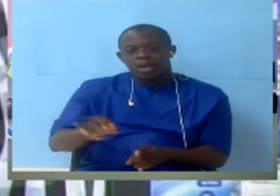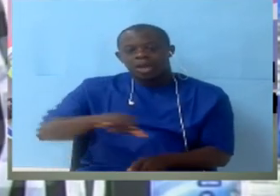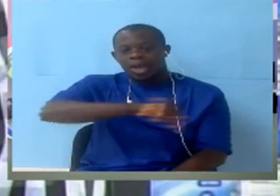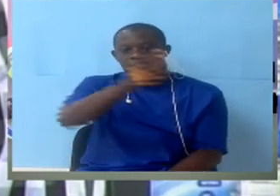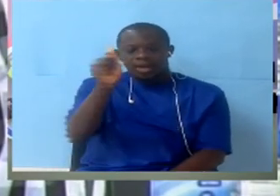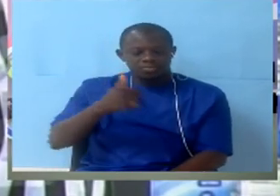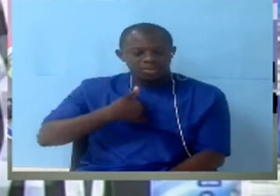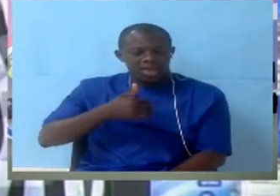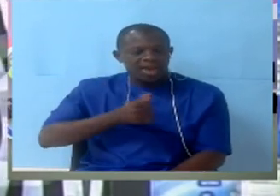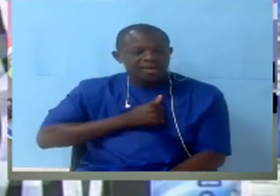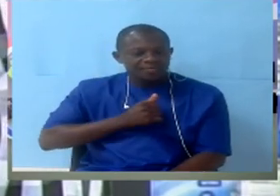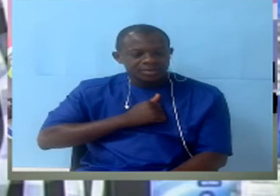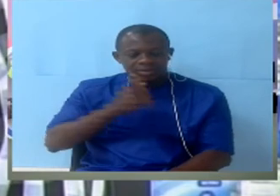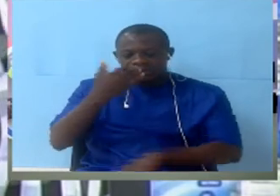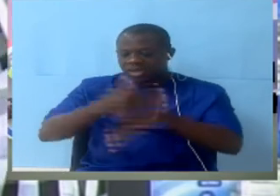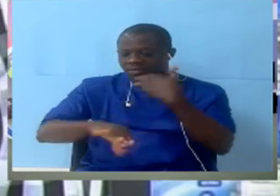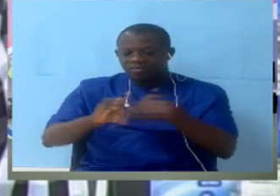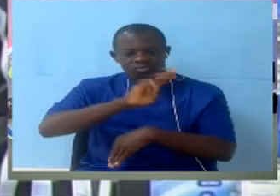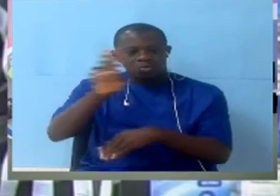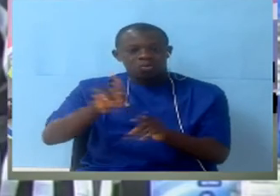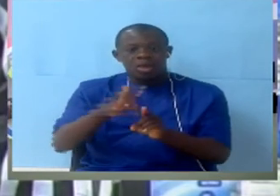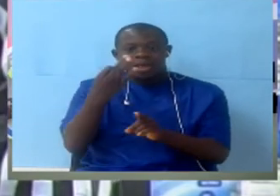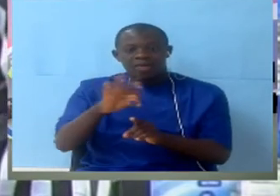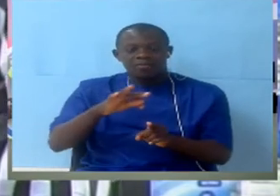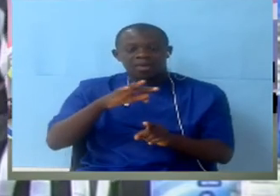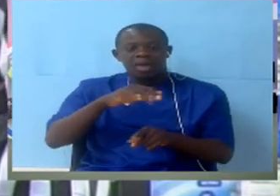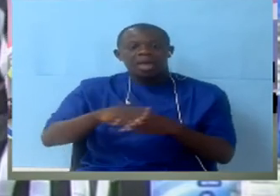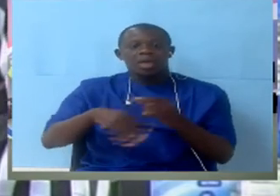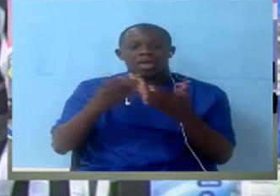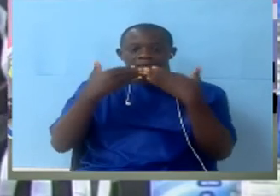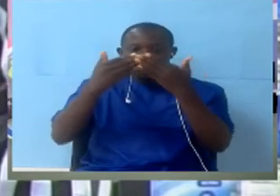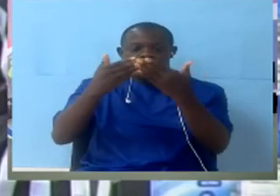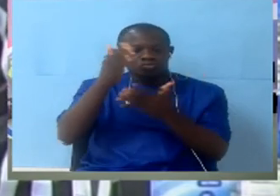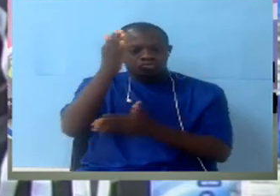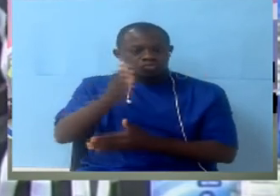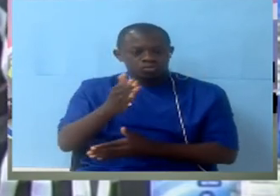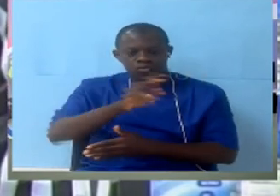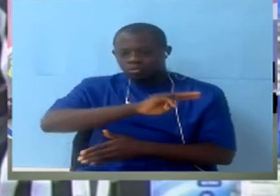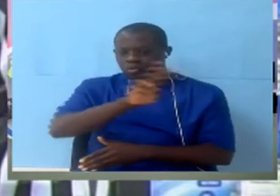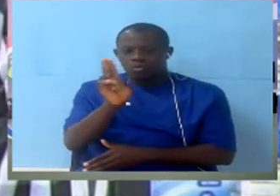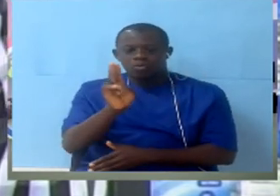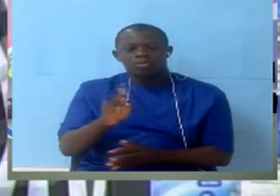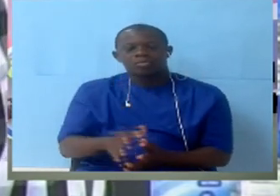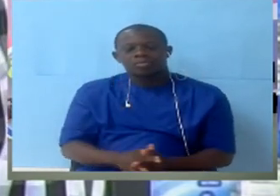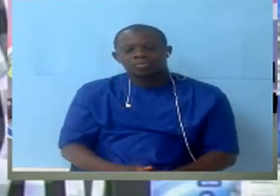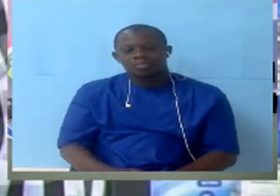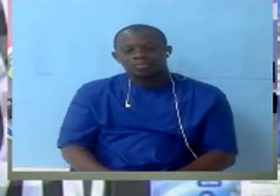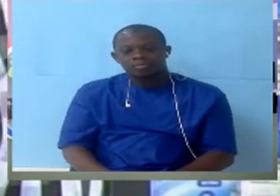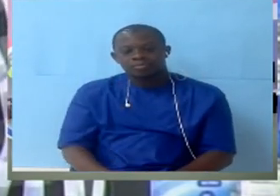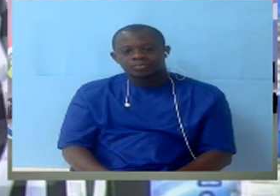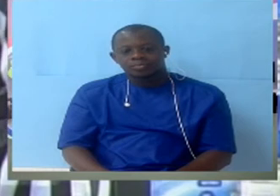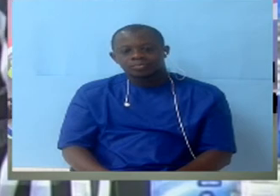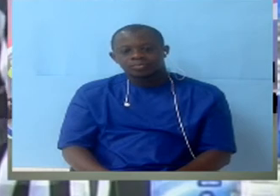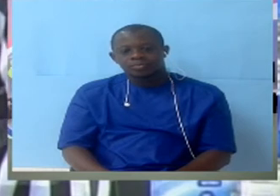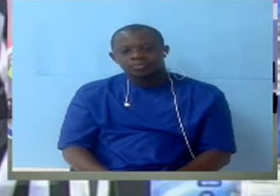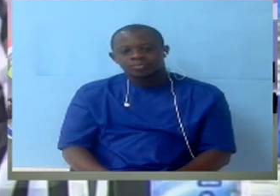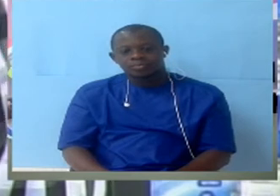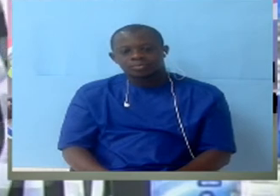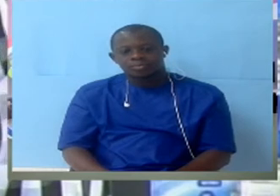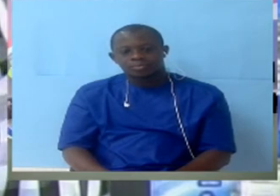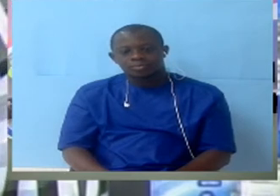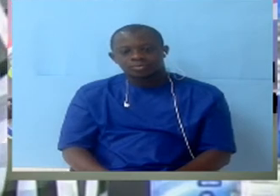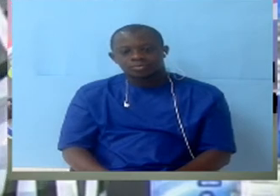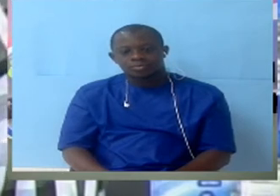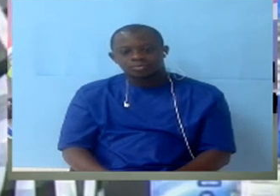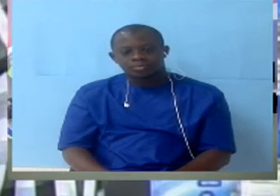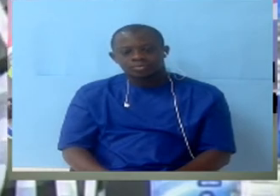And I'm not afraid. I'm not afraid to tell the truth. And hani rangko hani mrangbe sotofang hani general fang ndembuka